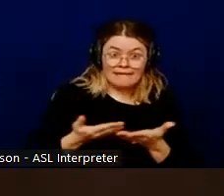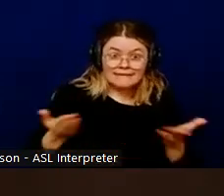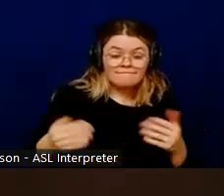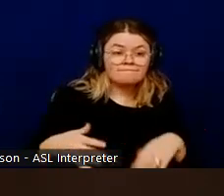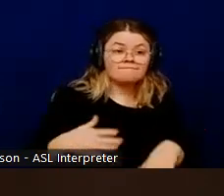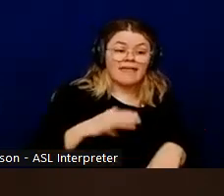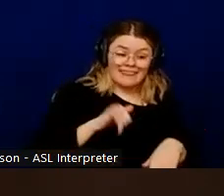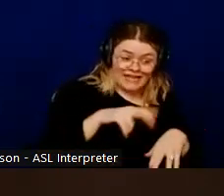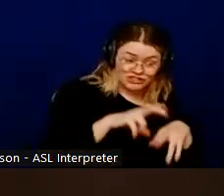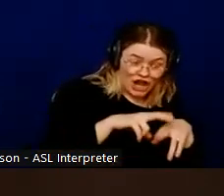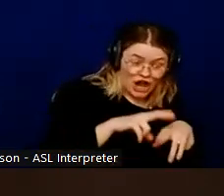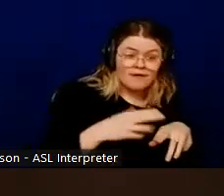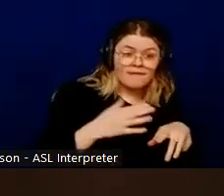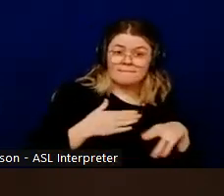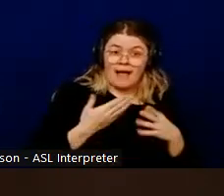the rain.